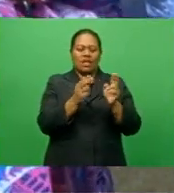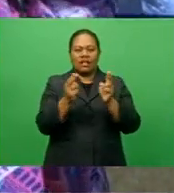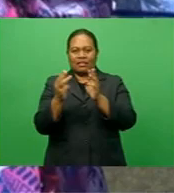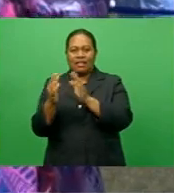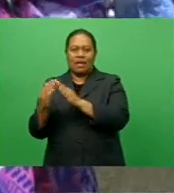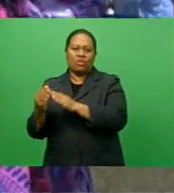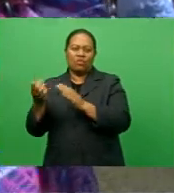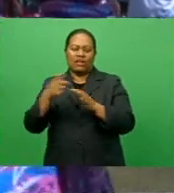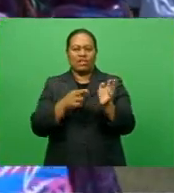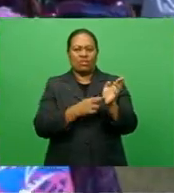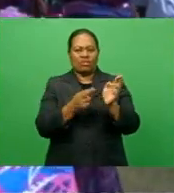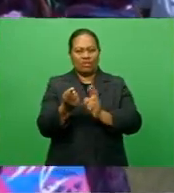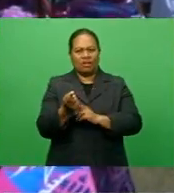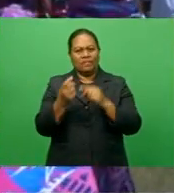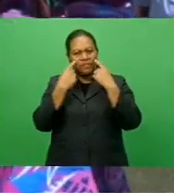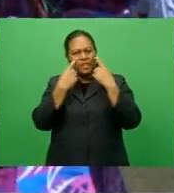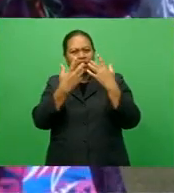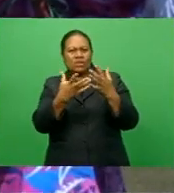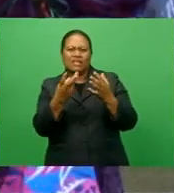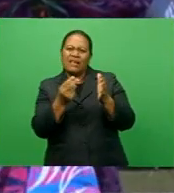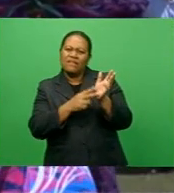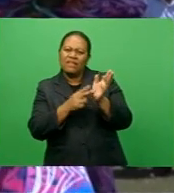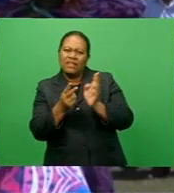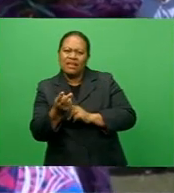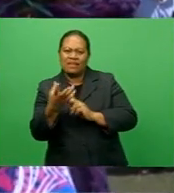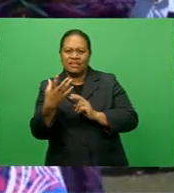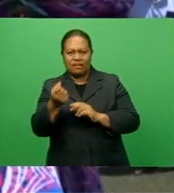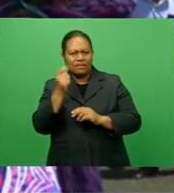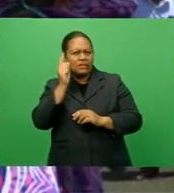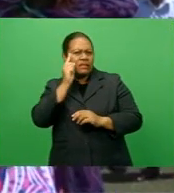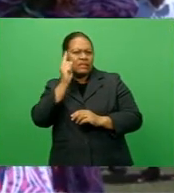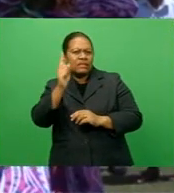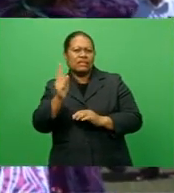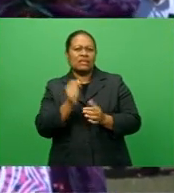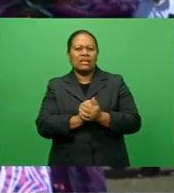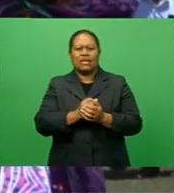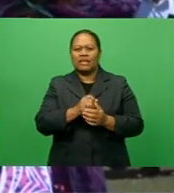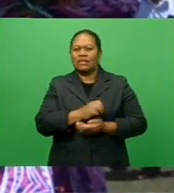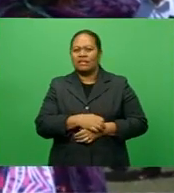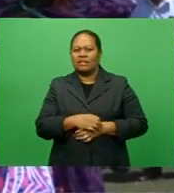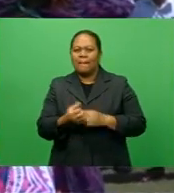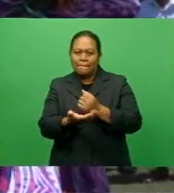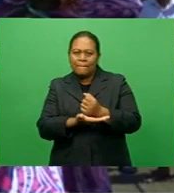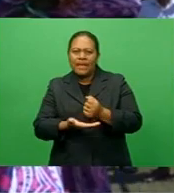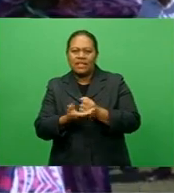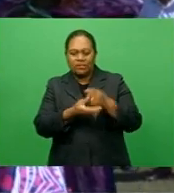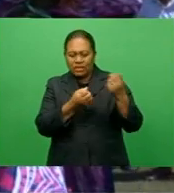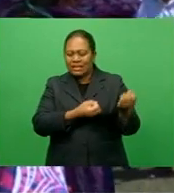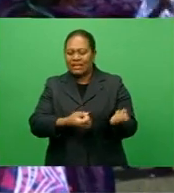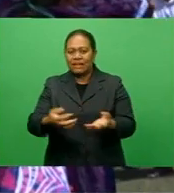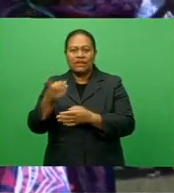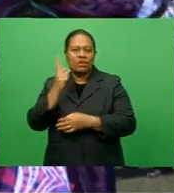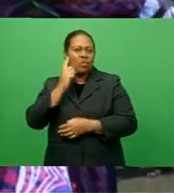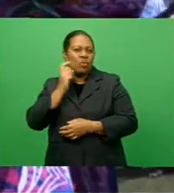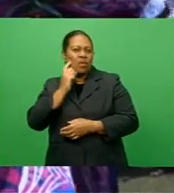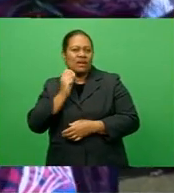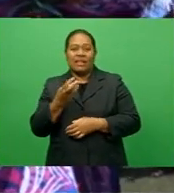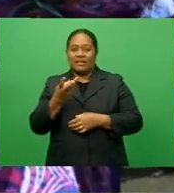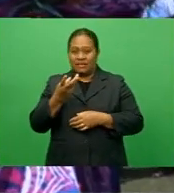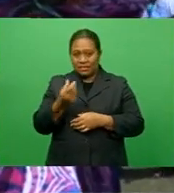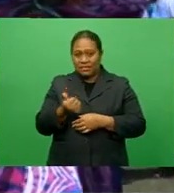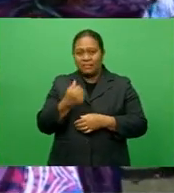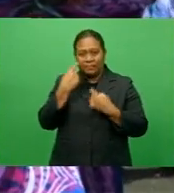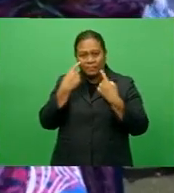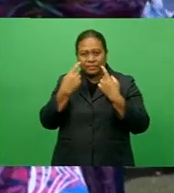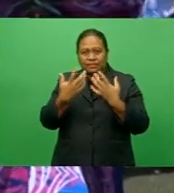He says during visits to some villages, he has noticed very crude and basic systems for delivering water, and in some